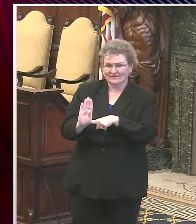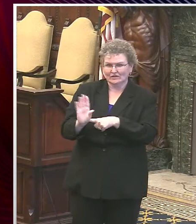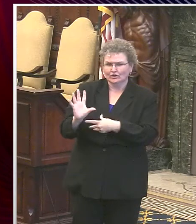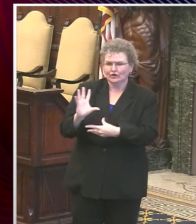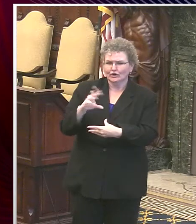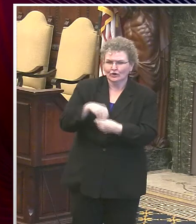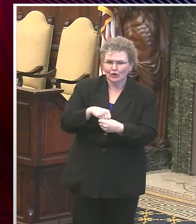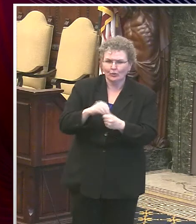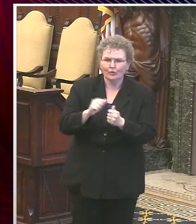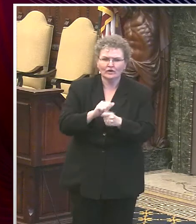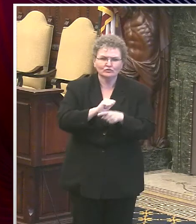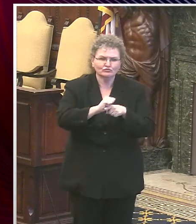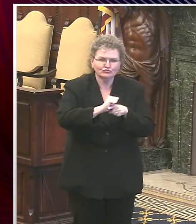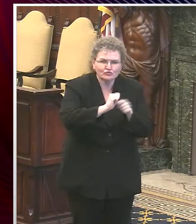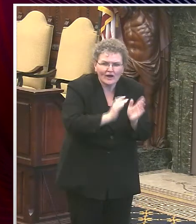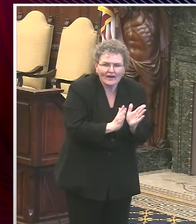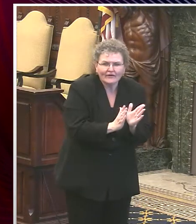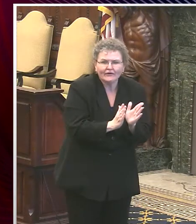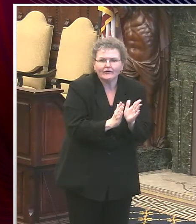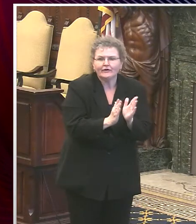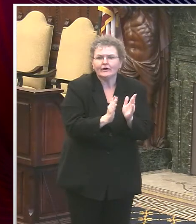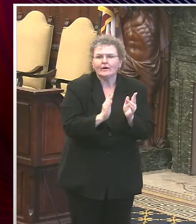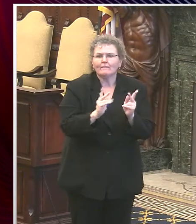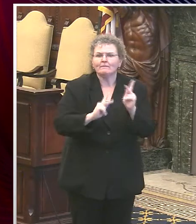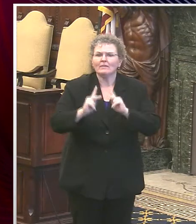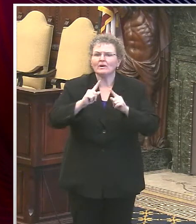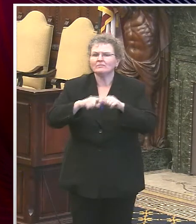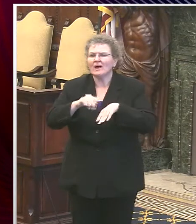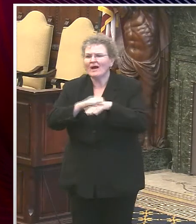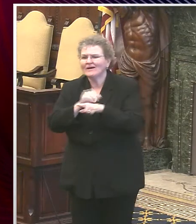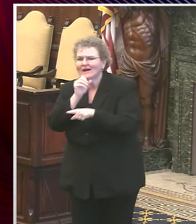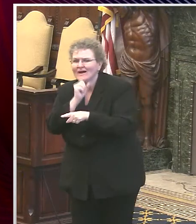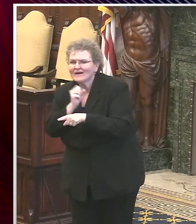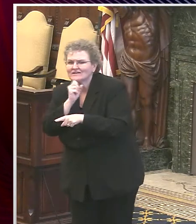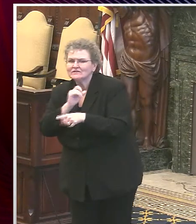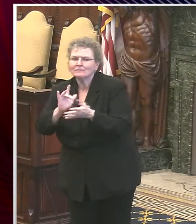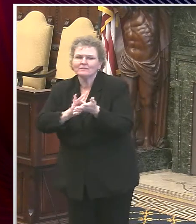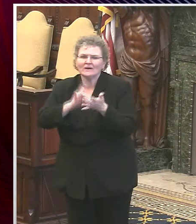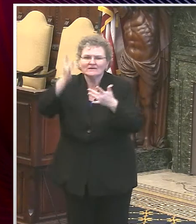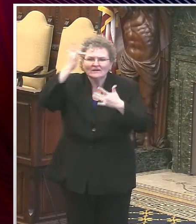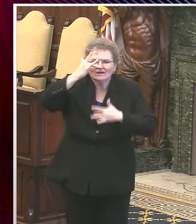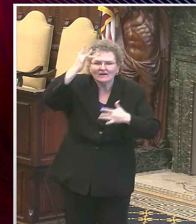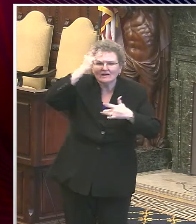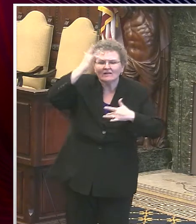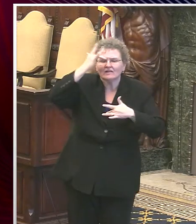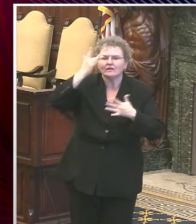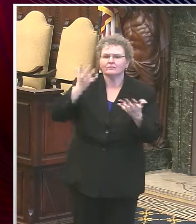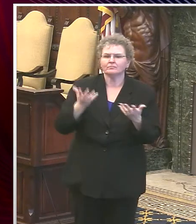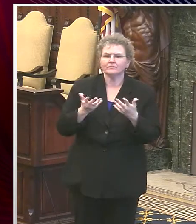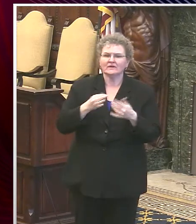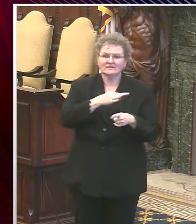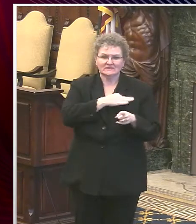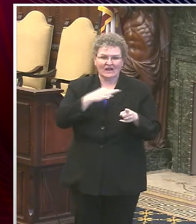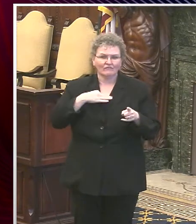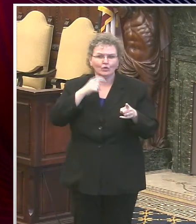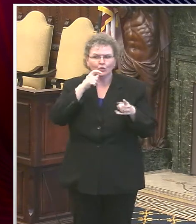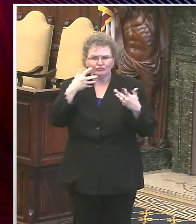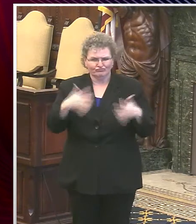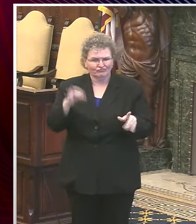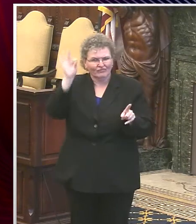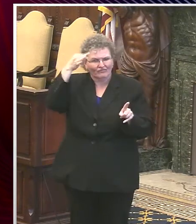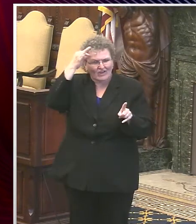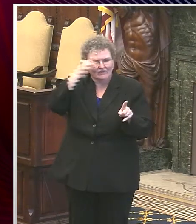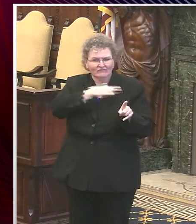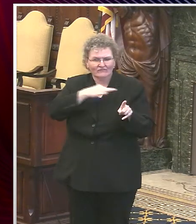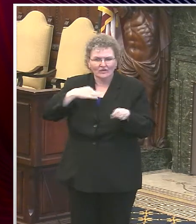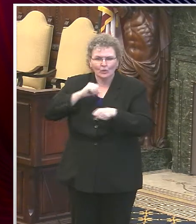essential workers and people who are eligible based upon their age or medical conditions. As the mayor said, it's staffed by federal staff. It's mostly